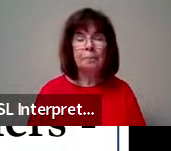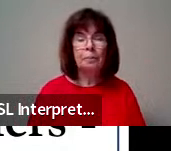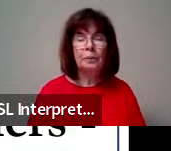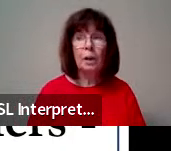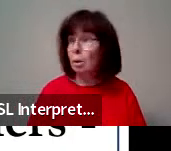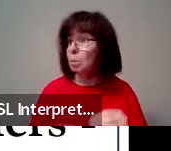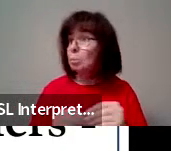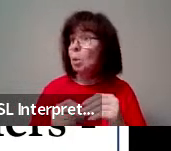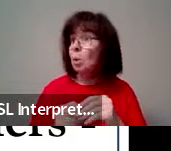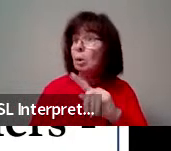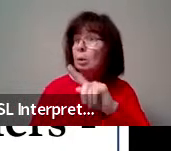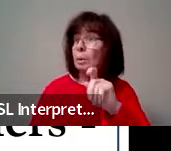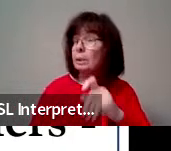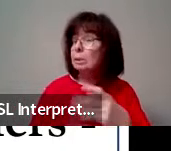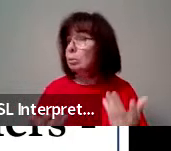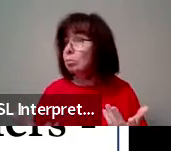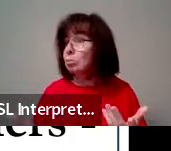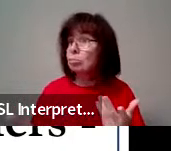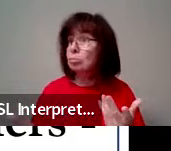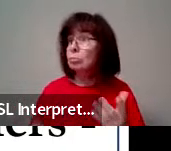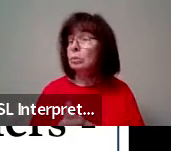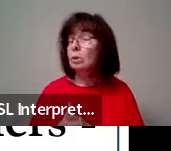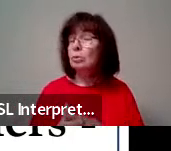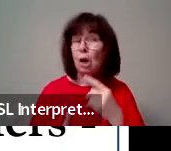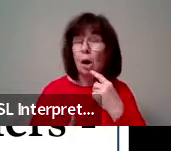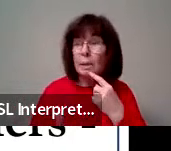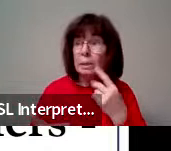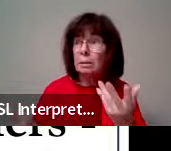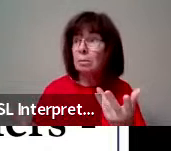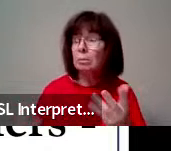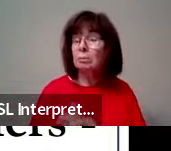Any other questions or comments?